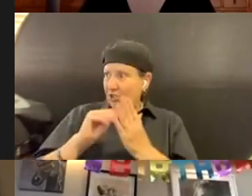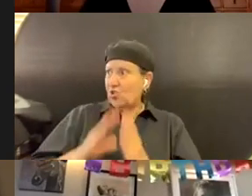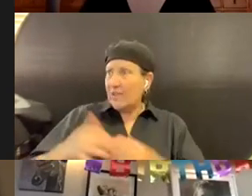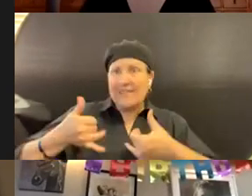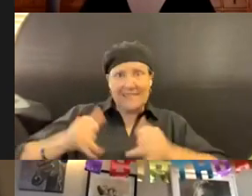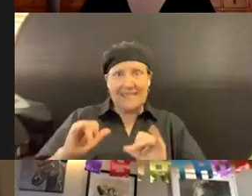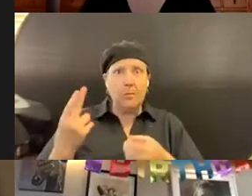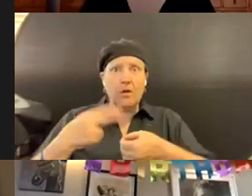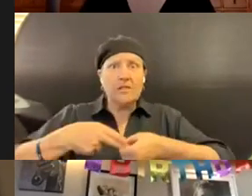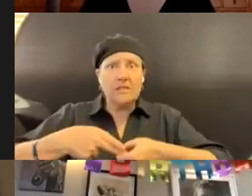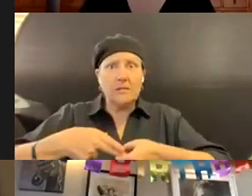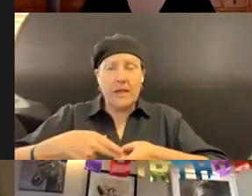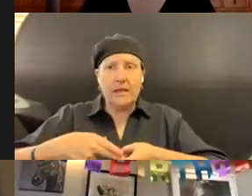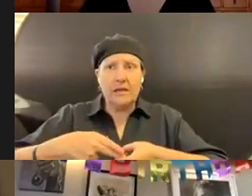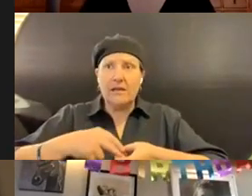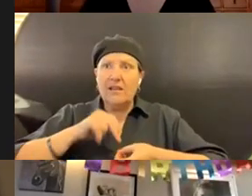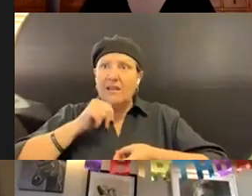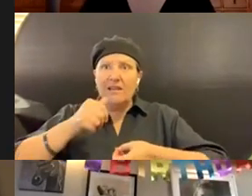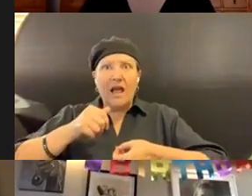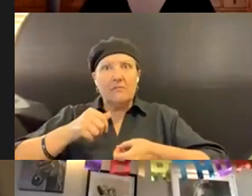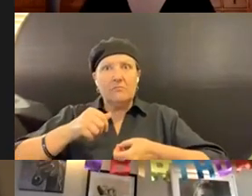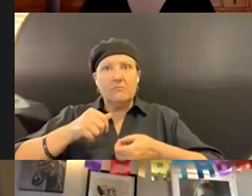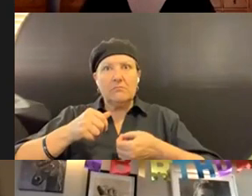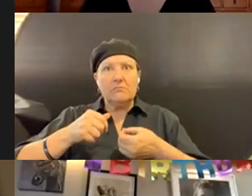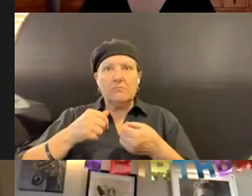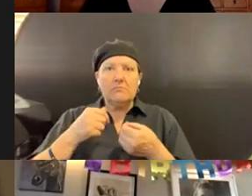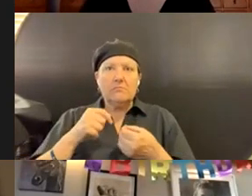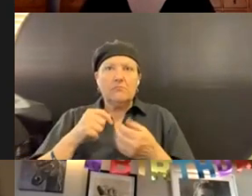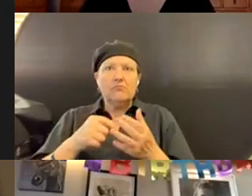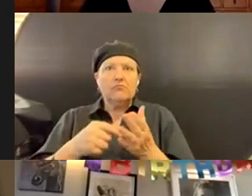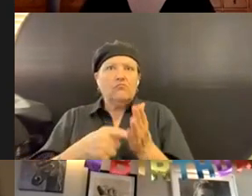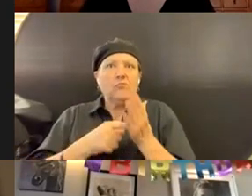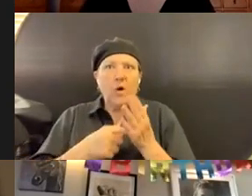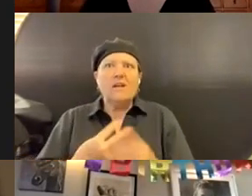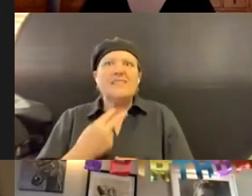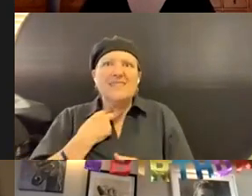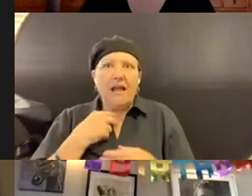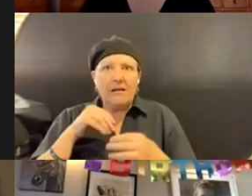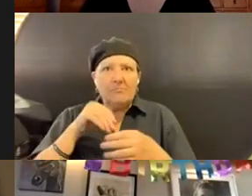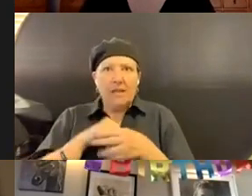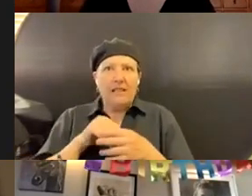and he should be counted as being present in the learning process.